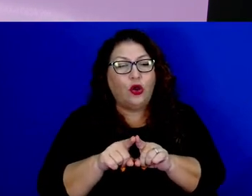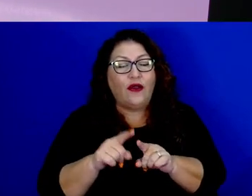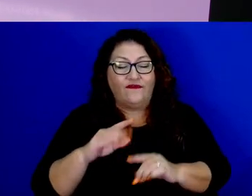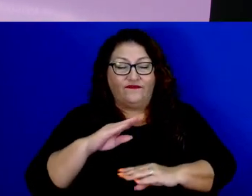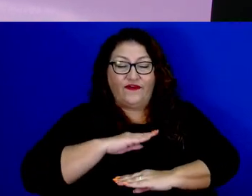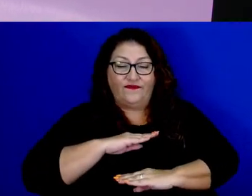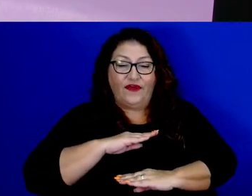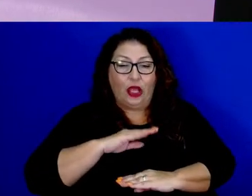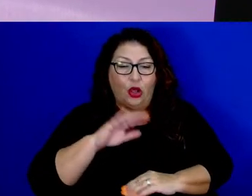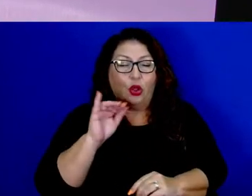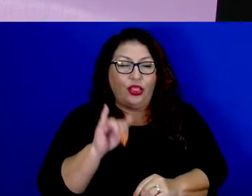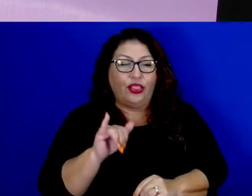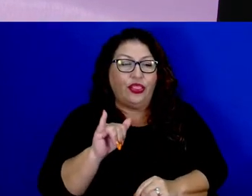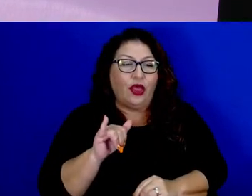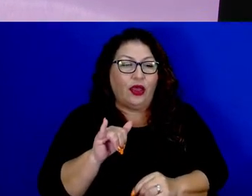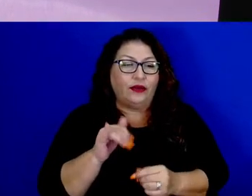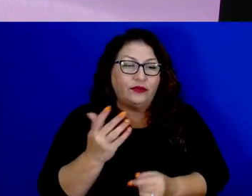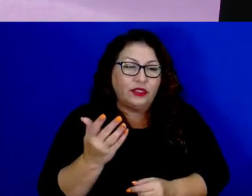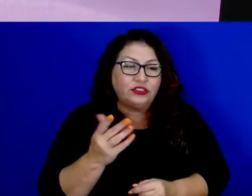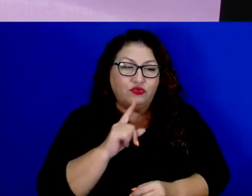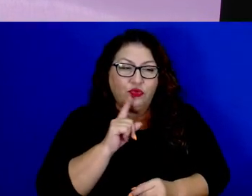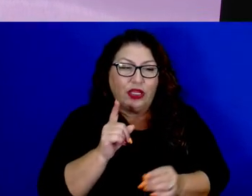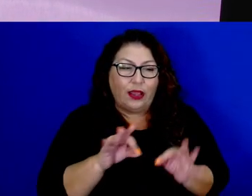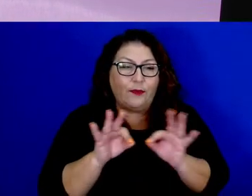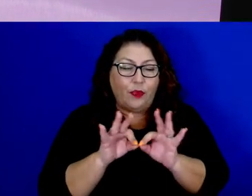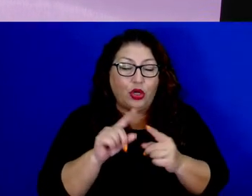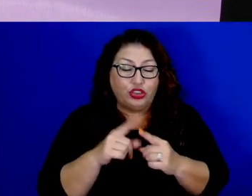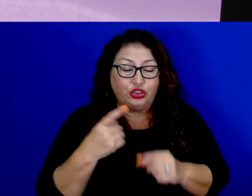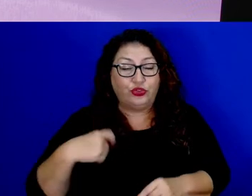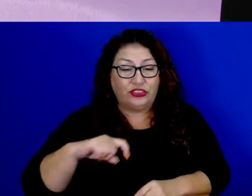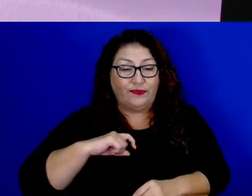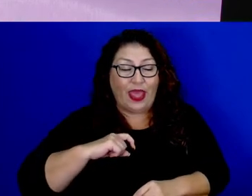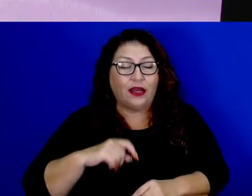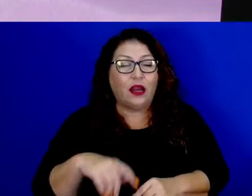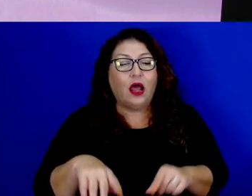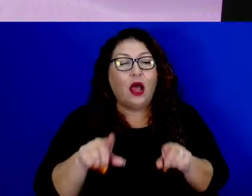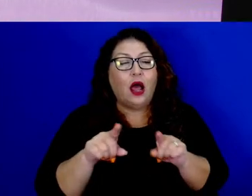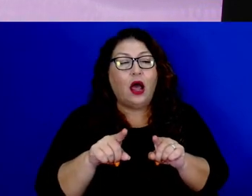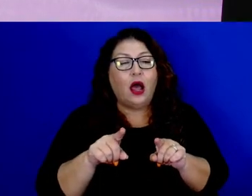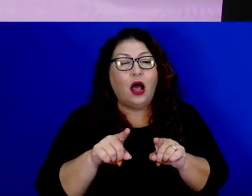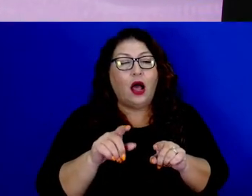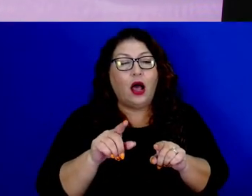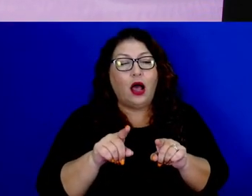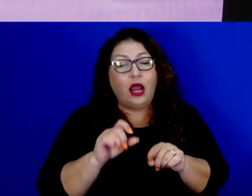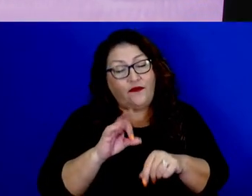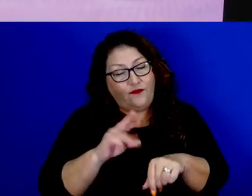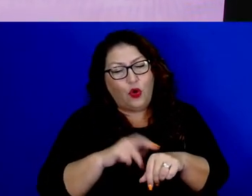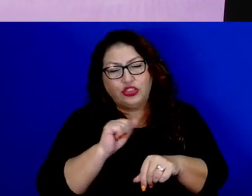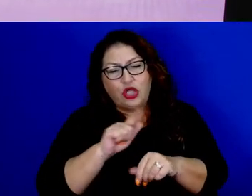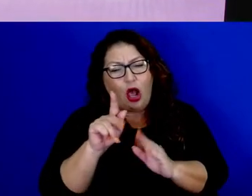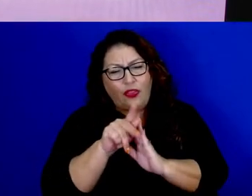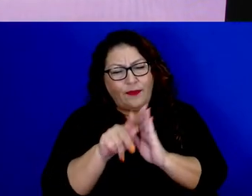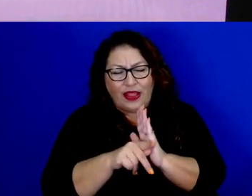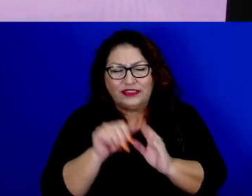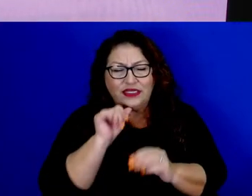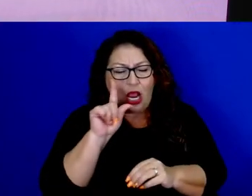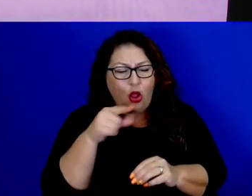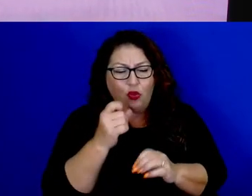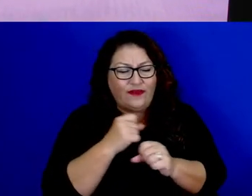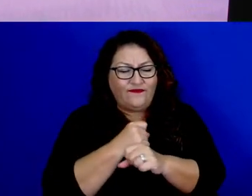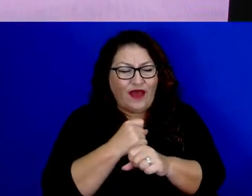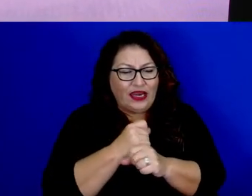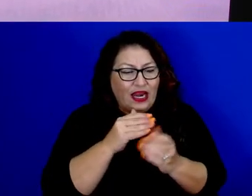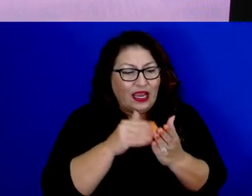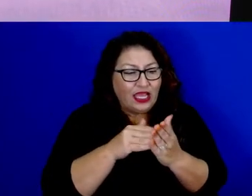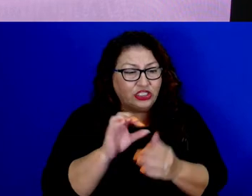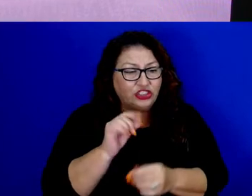which is very important to Spain. And of course, all the policies, not only fighting against gender-based violence, but also improving